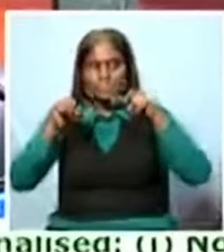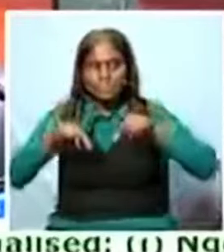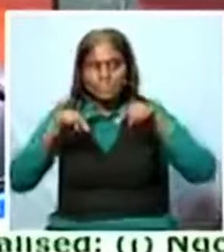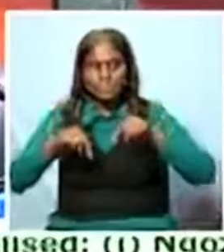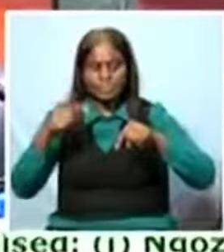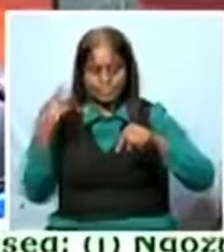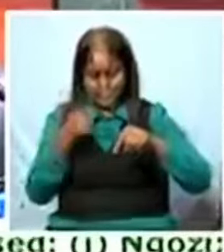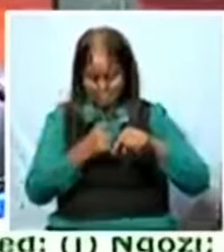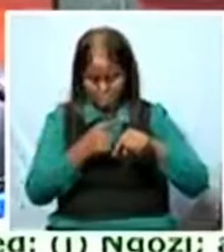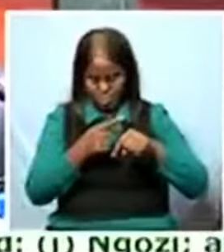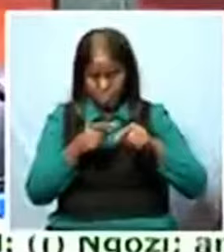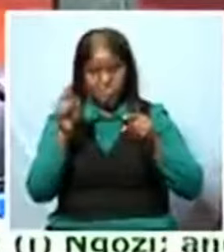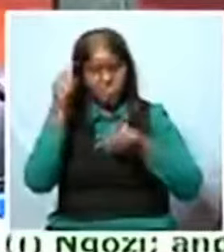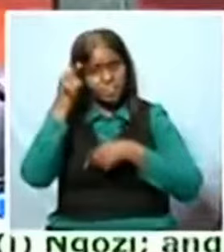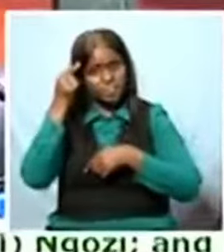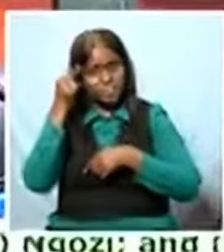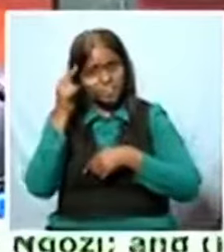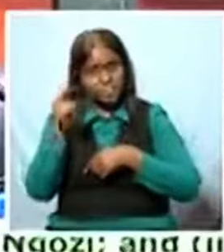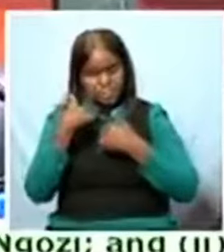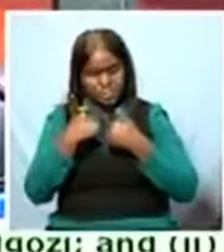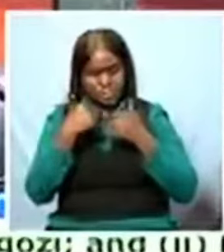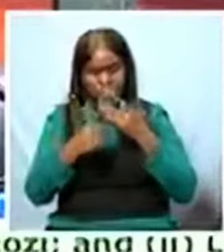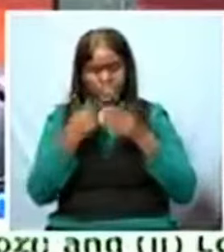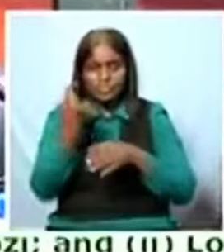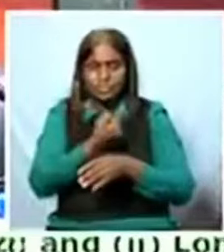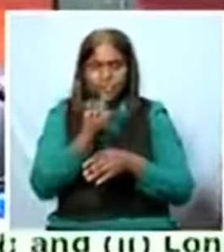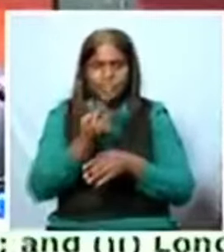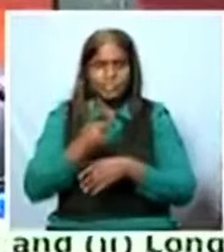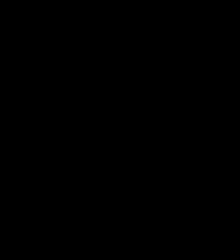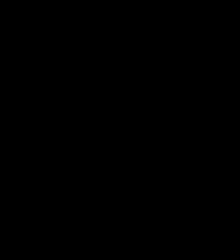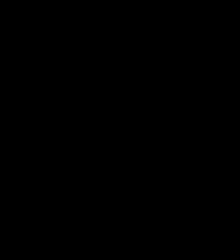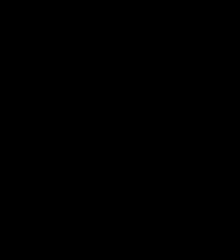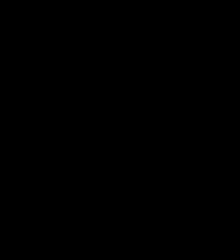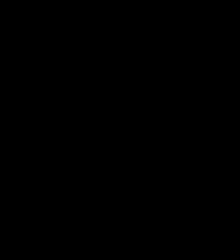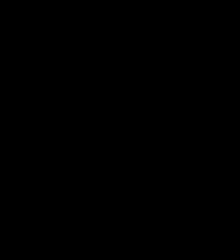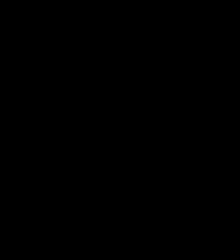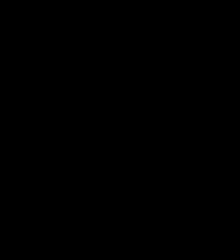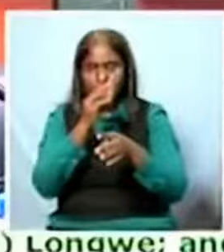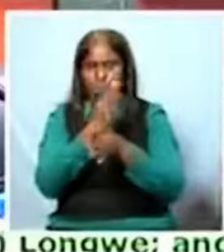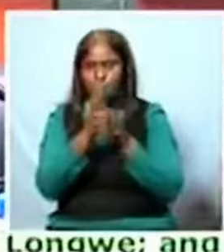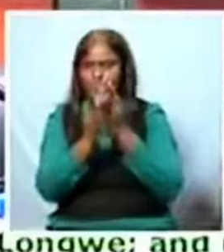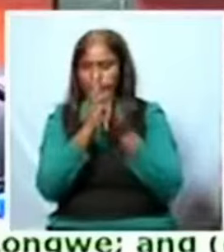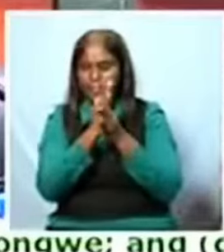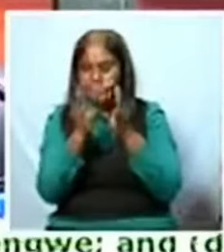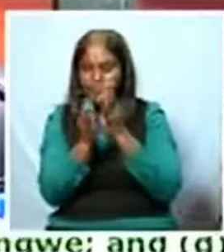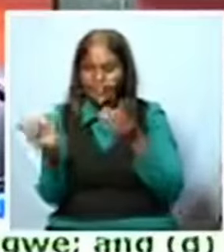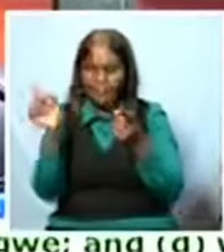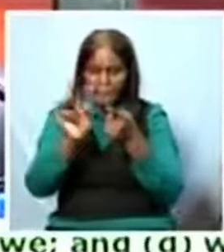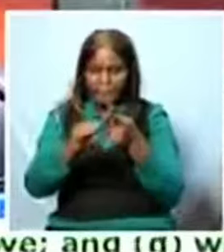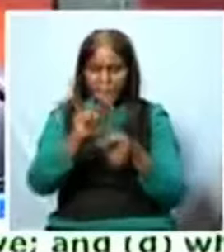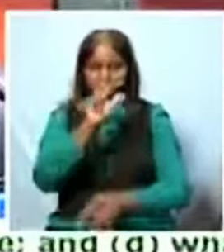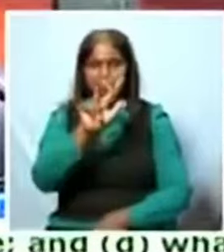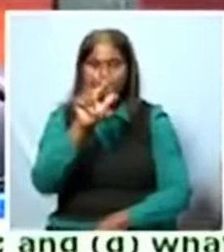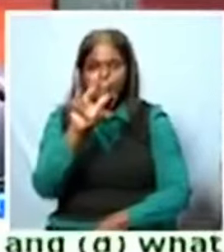House, government has only previously to construct up to